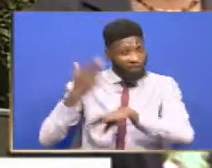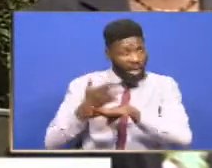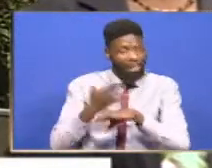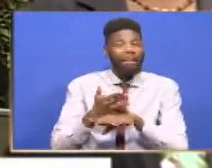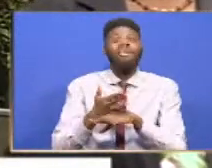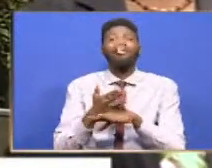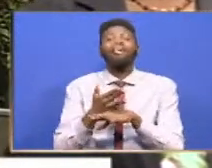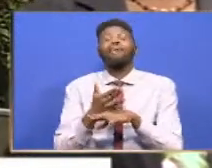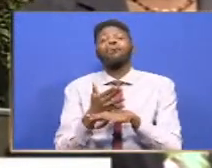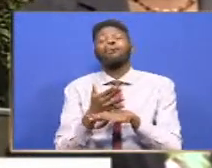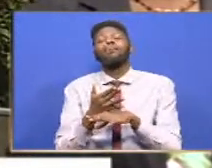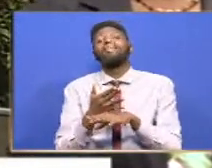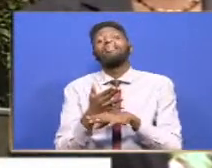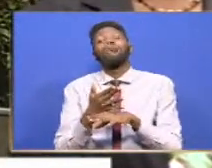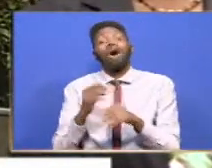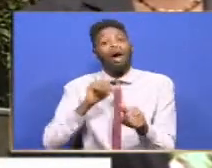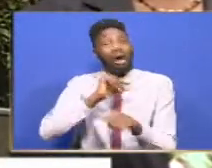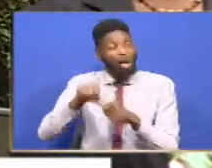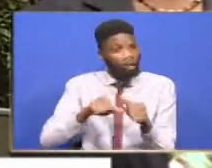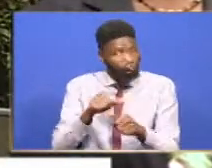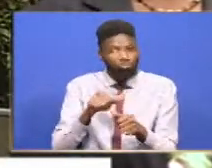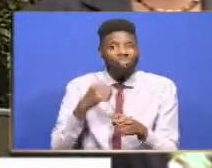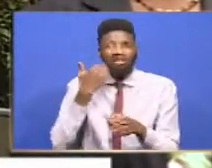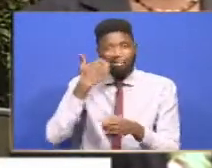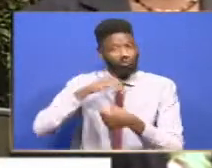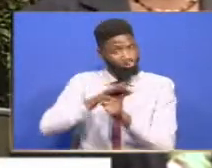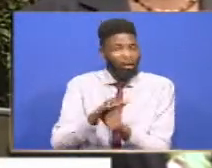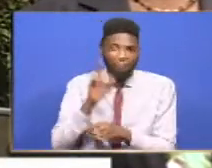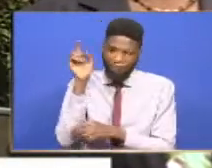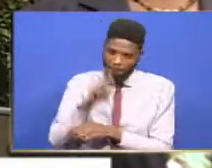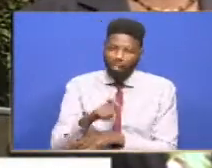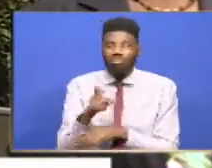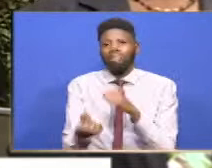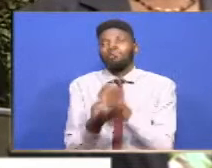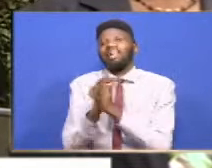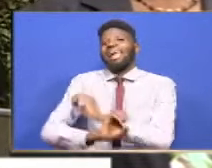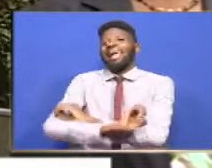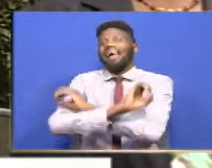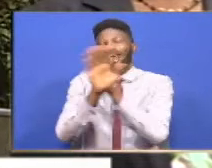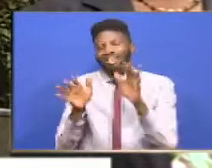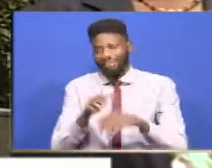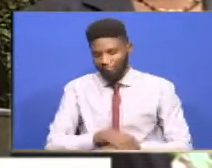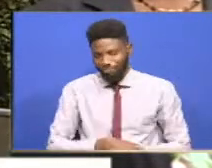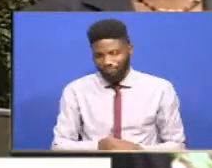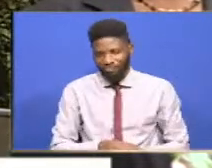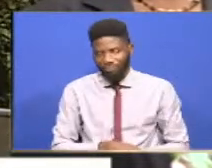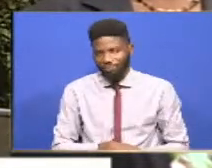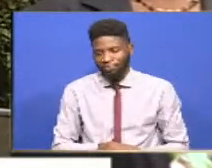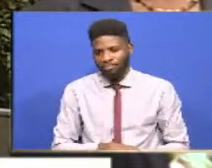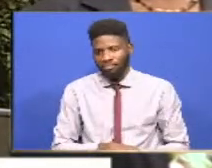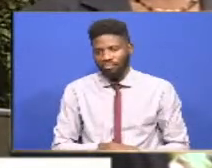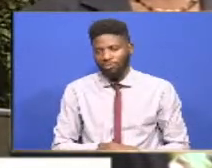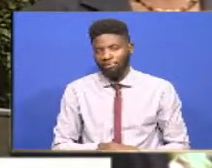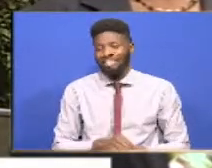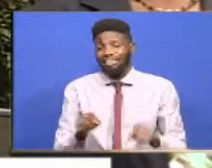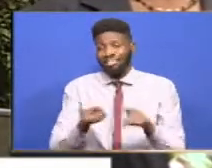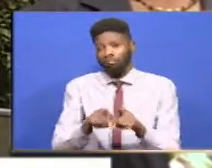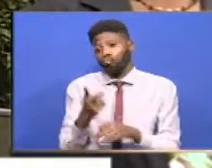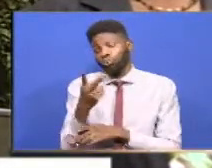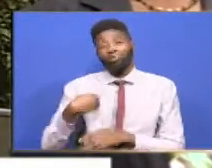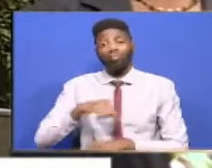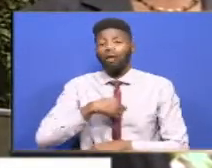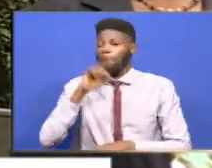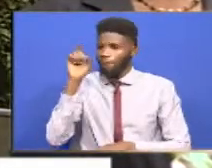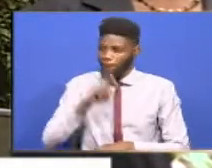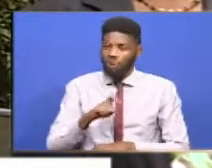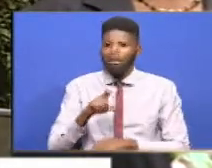COVID-19 so that we convey the correct information. Number two, we must develop coping mechanisms, that